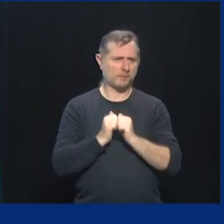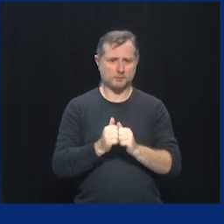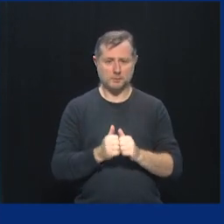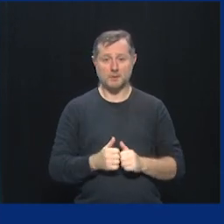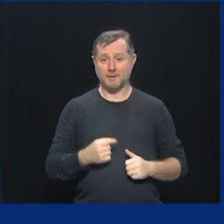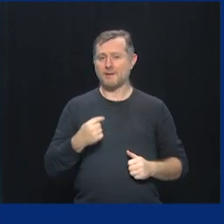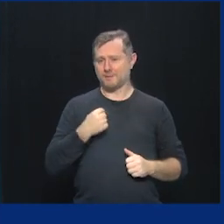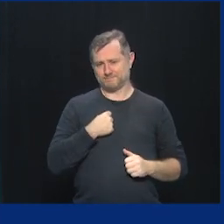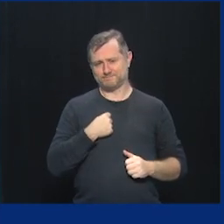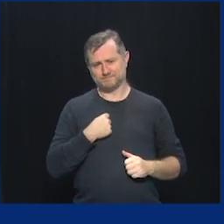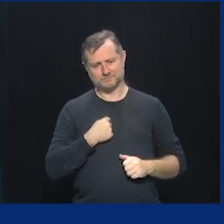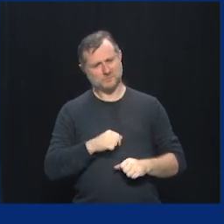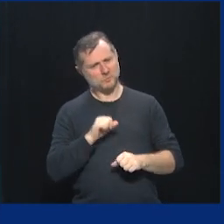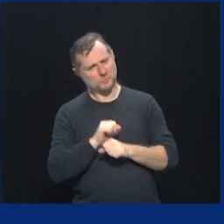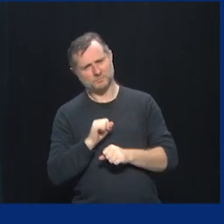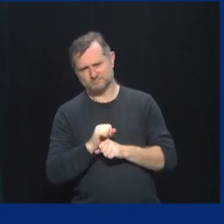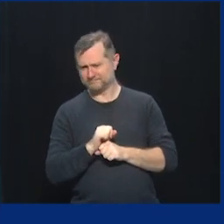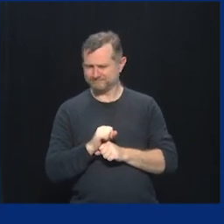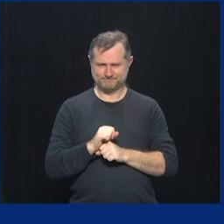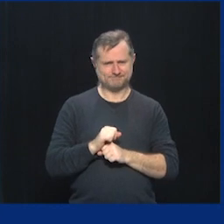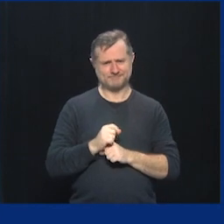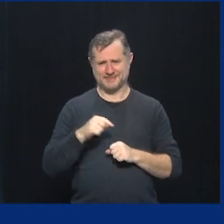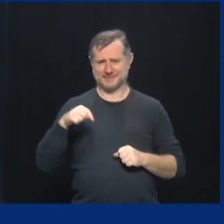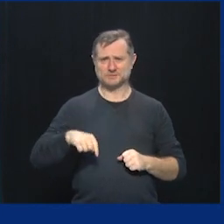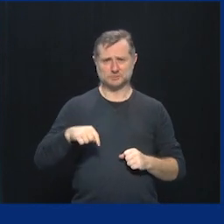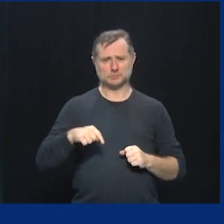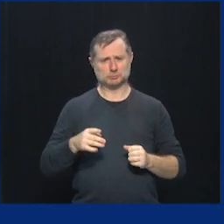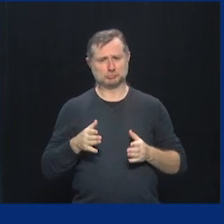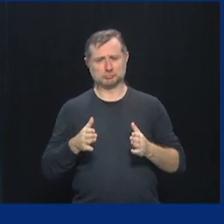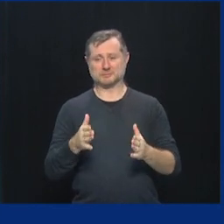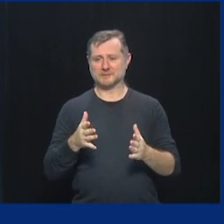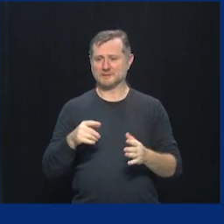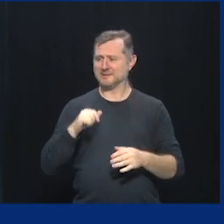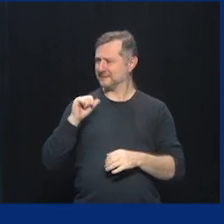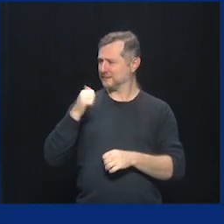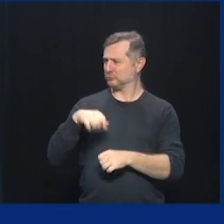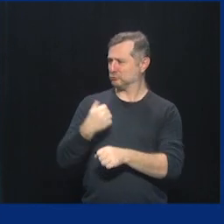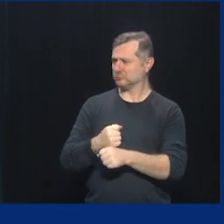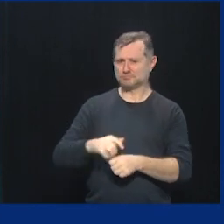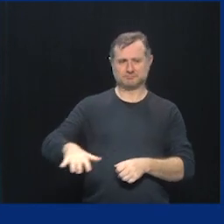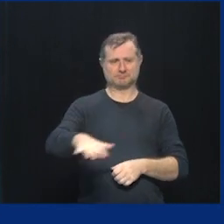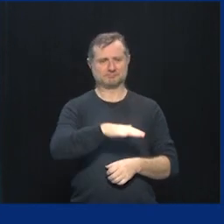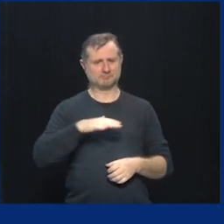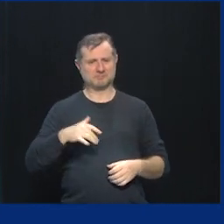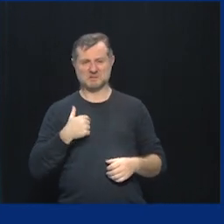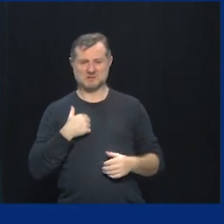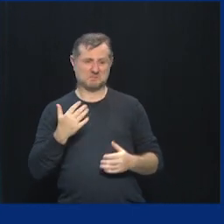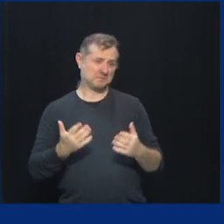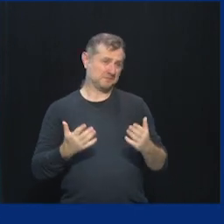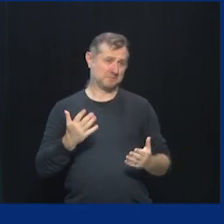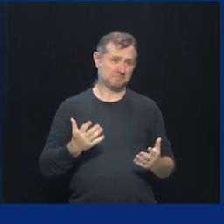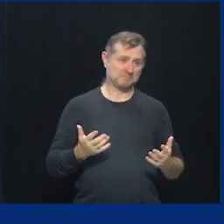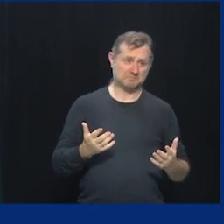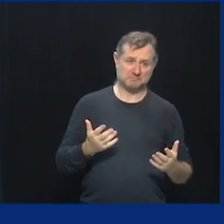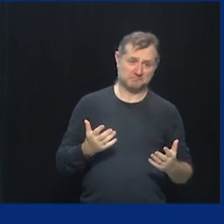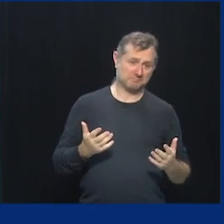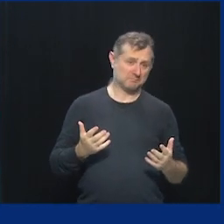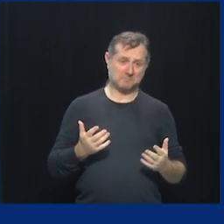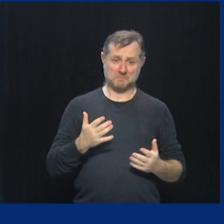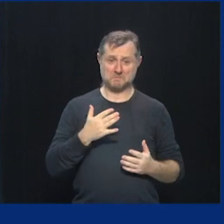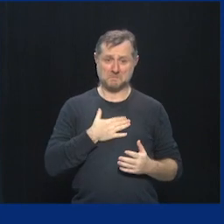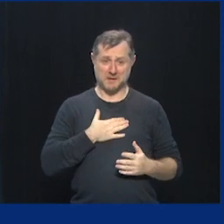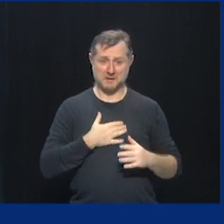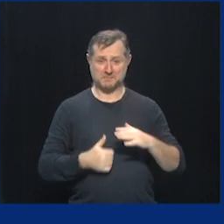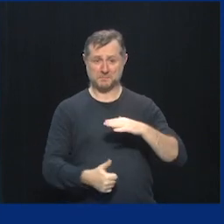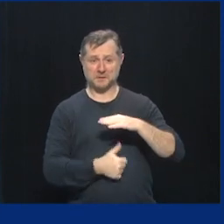street here. And I probably had about 6 to 12 inches of water in my basement